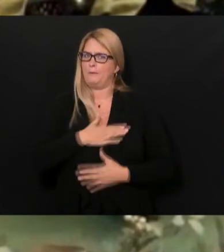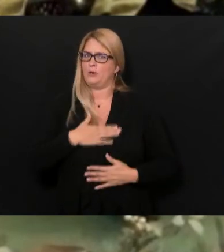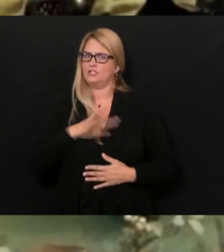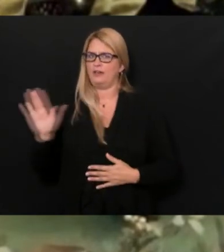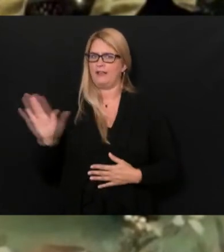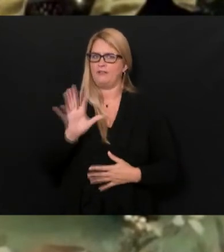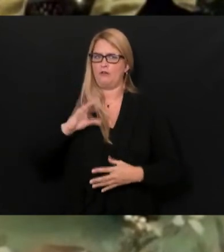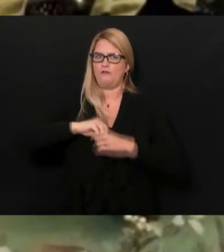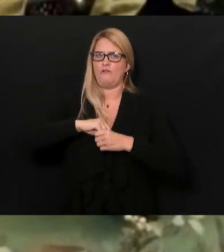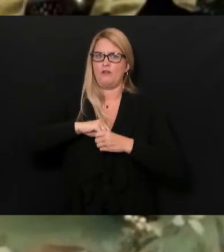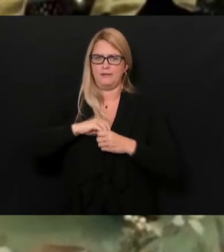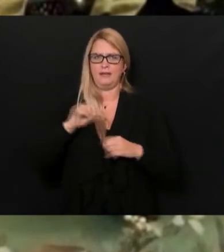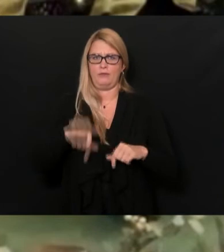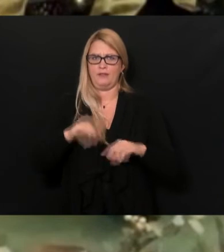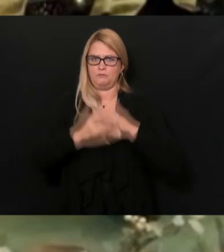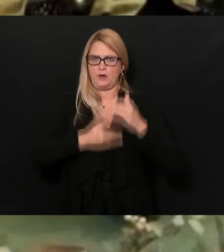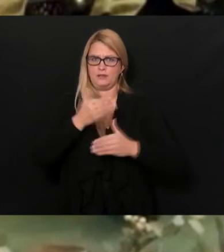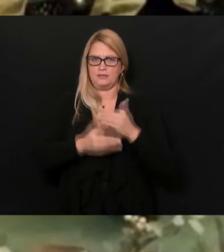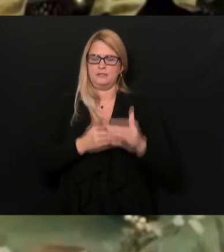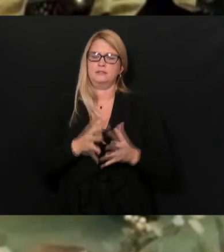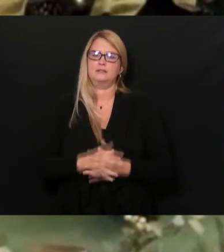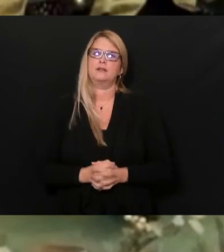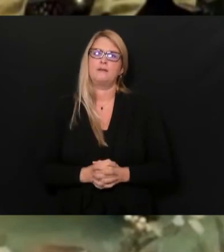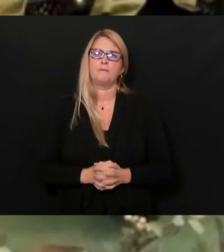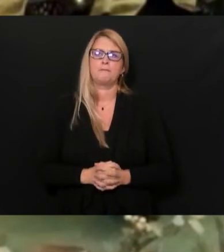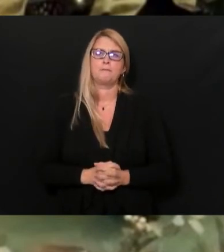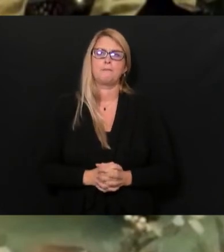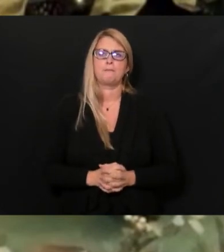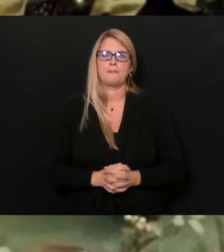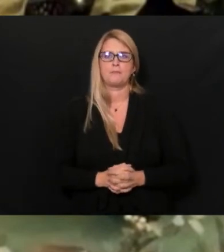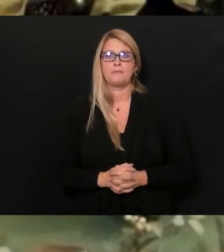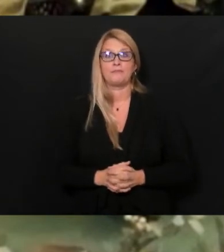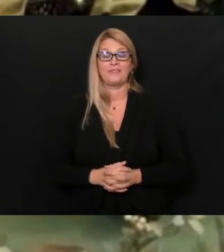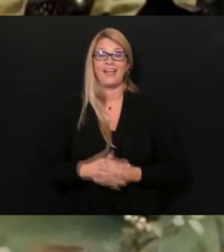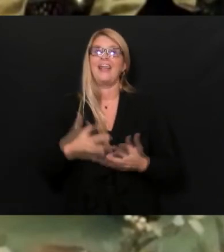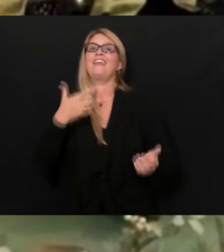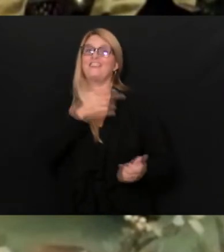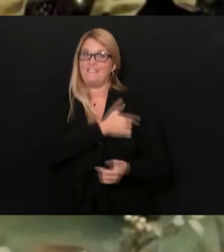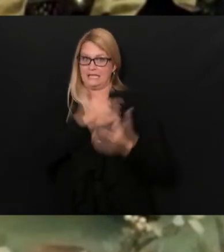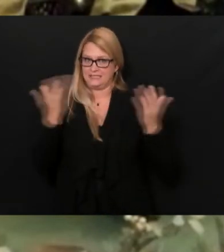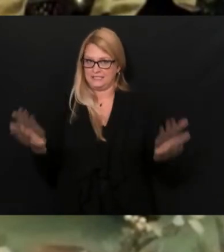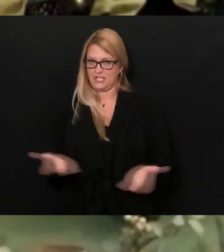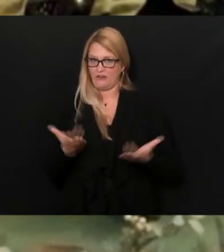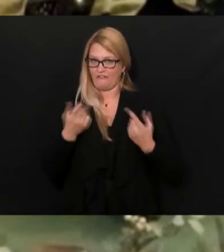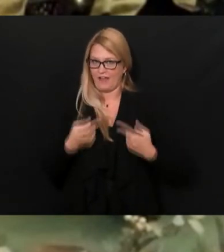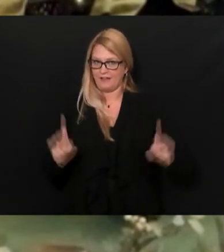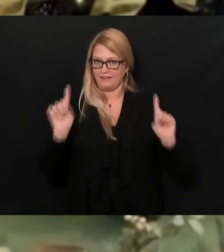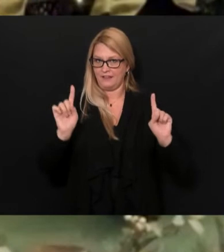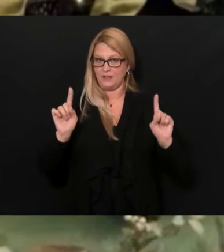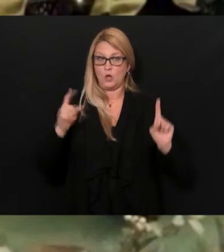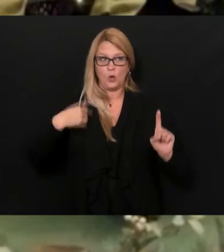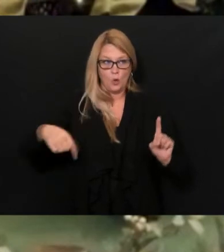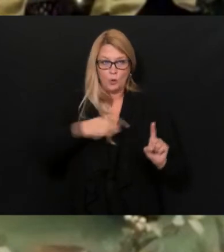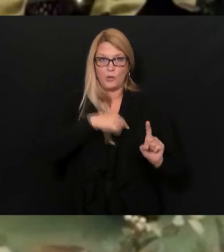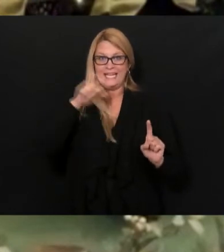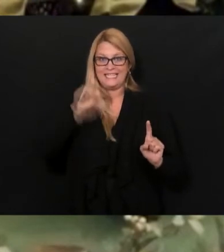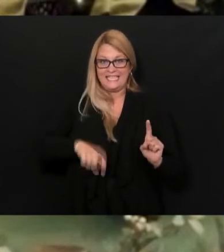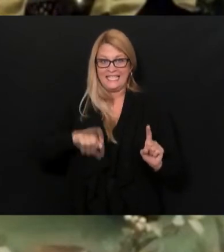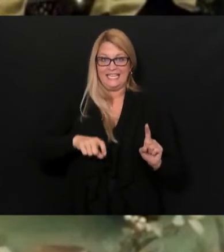in this process. I'll close by saying that the vaccine is here. We need to all get vaccinated when it's our